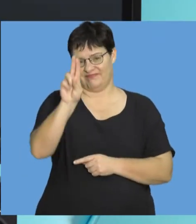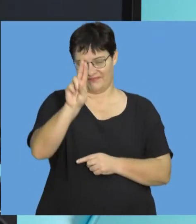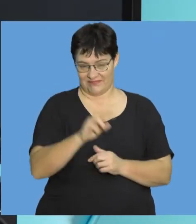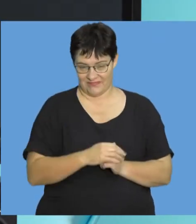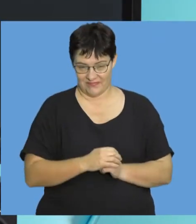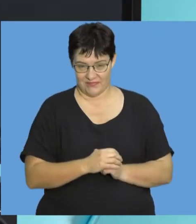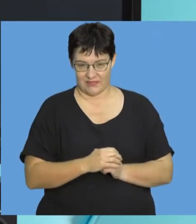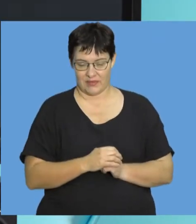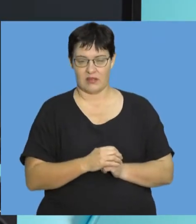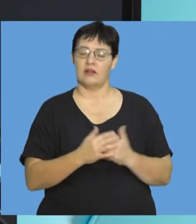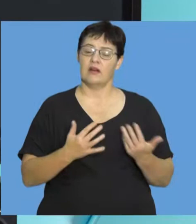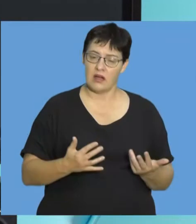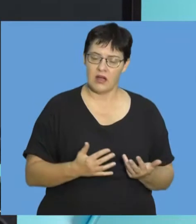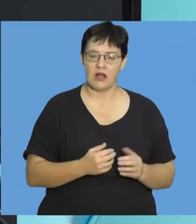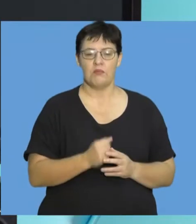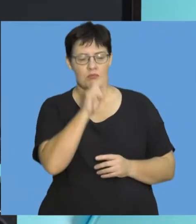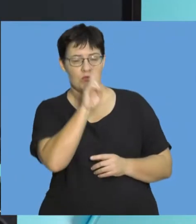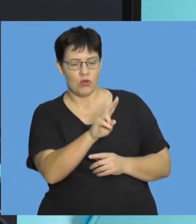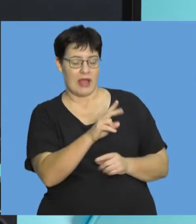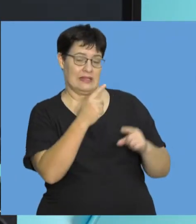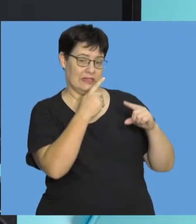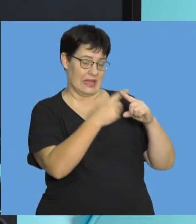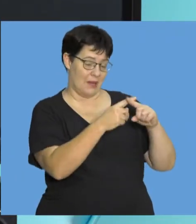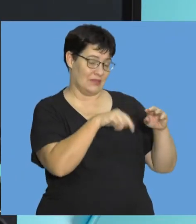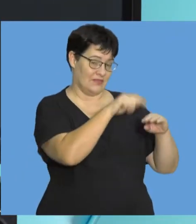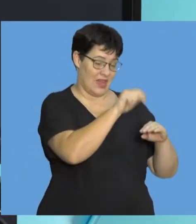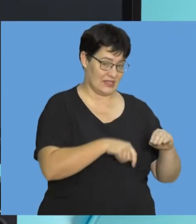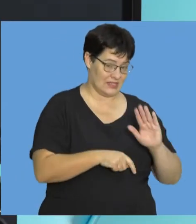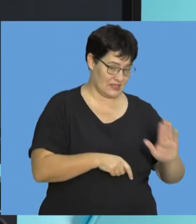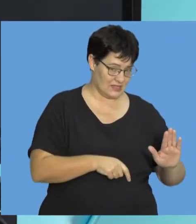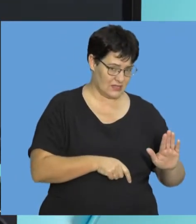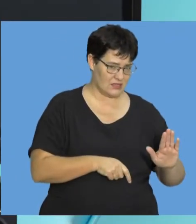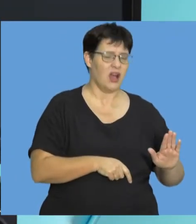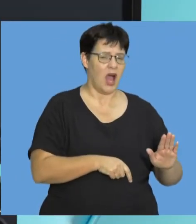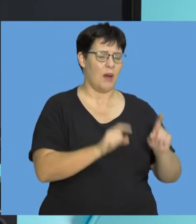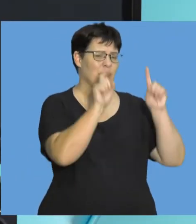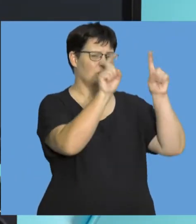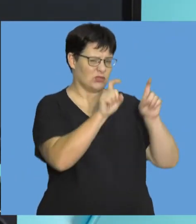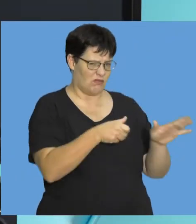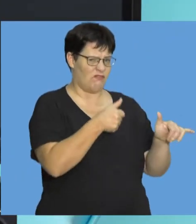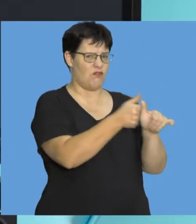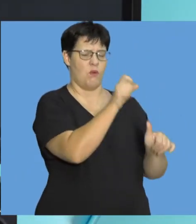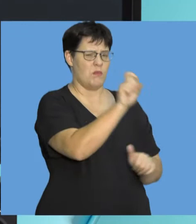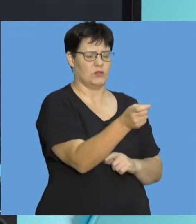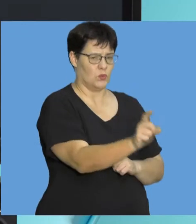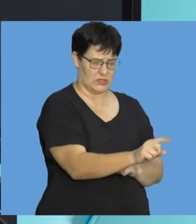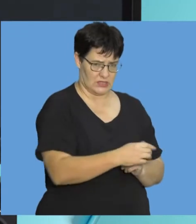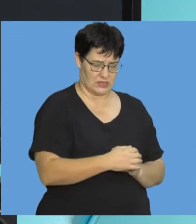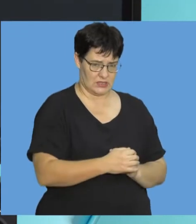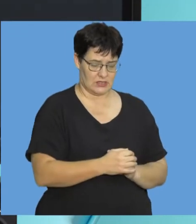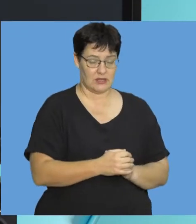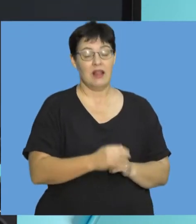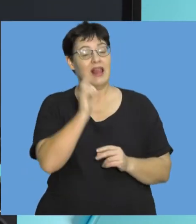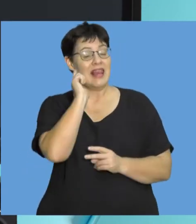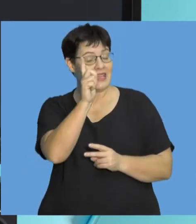look at, firstly, when we are multiplying and dividing, what are the few principles that we need to follow. And then later we'll